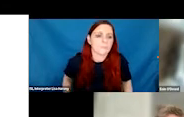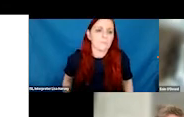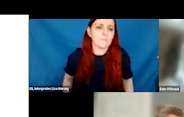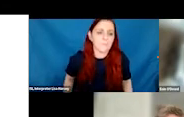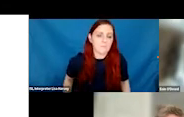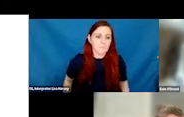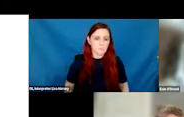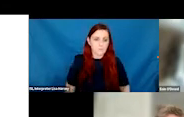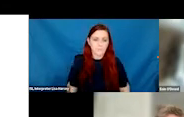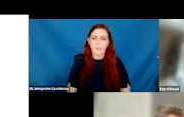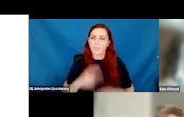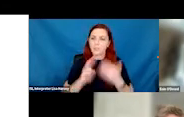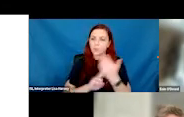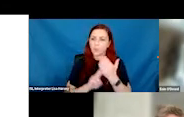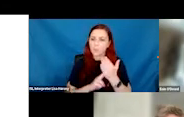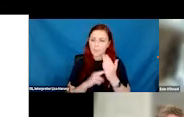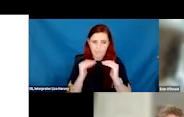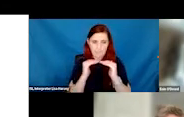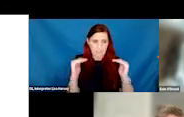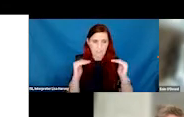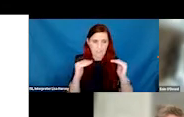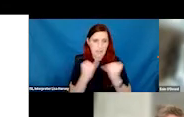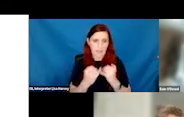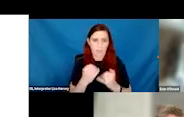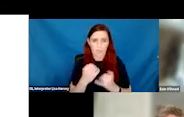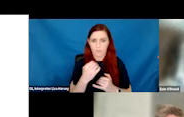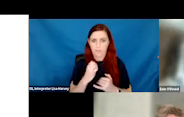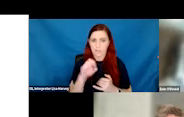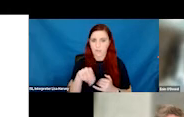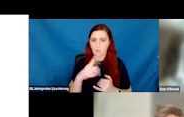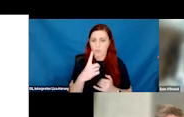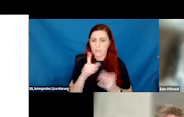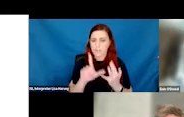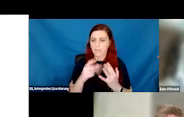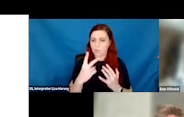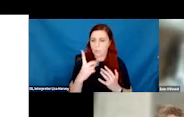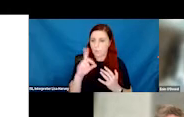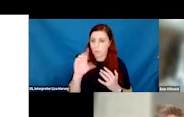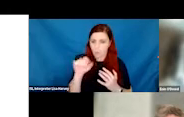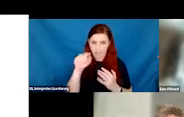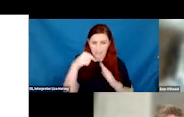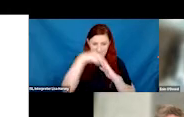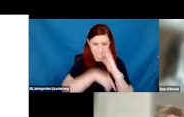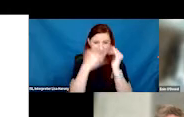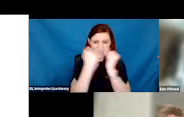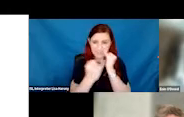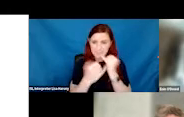In applying a standard like EN 17210, it is a comprehensive document. There's an awful lot of detail